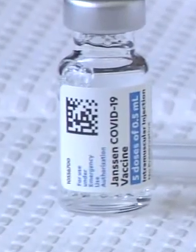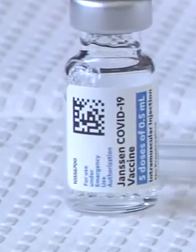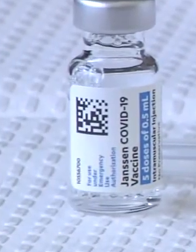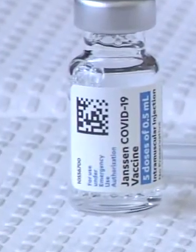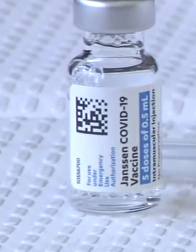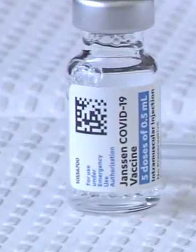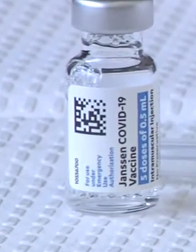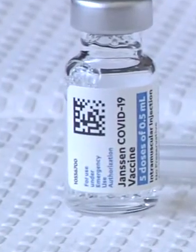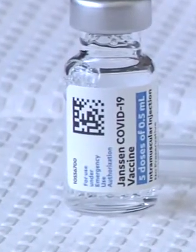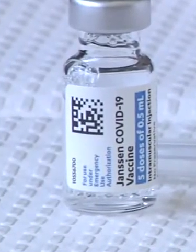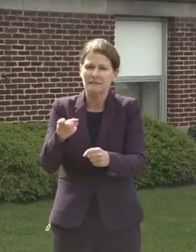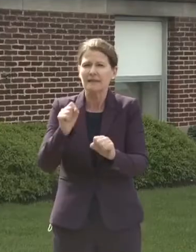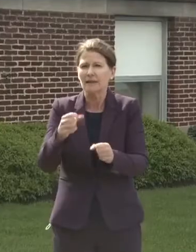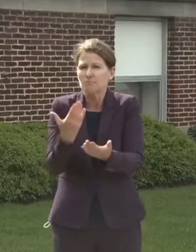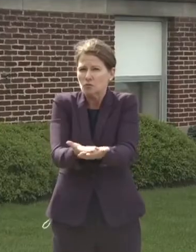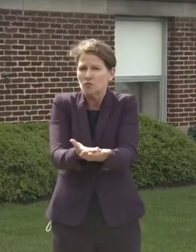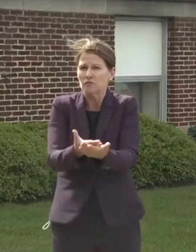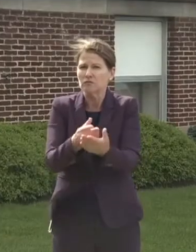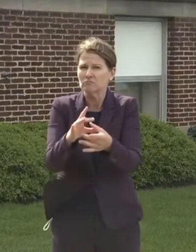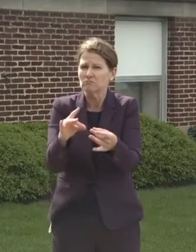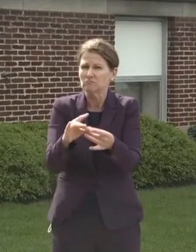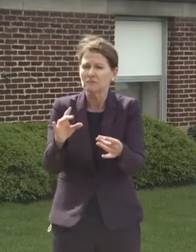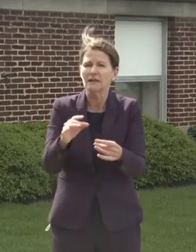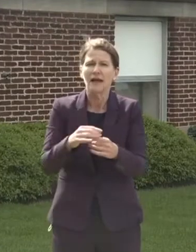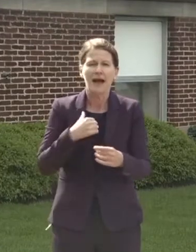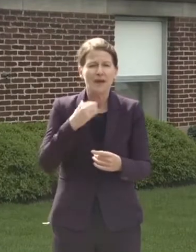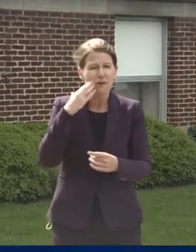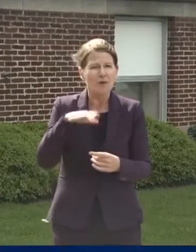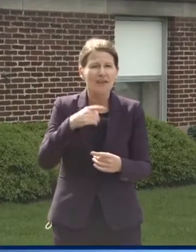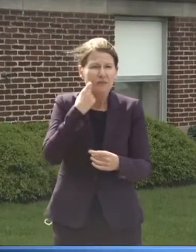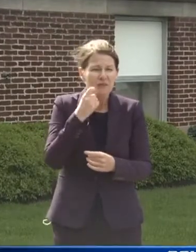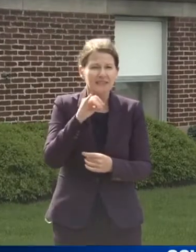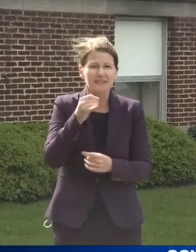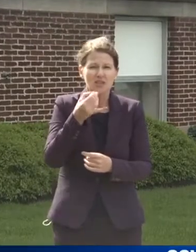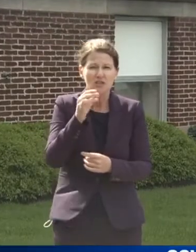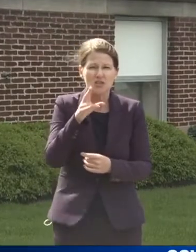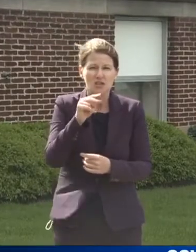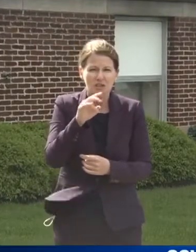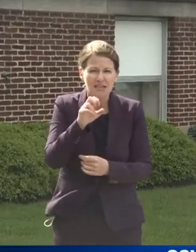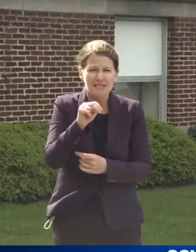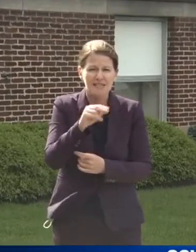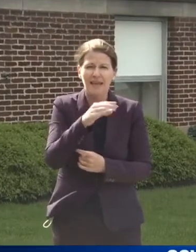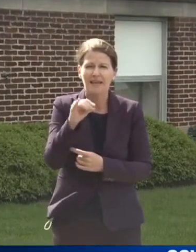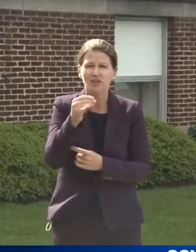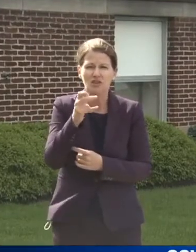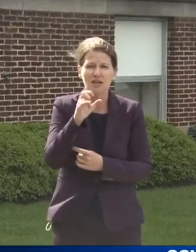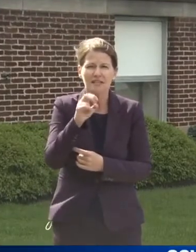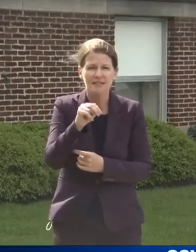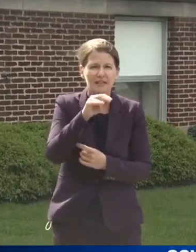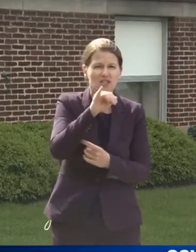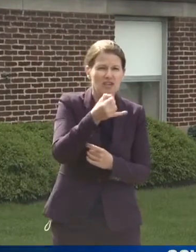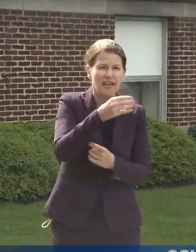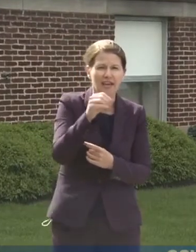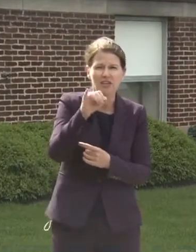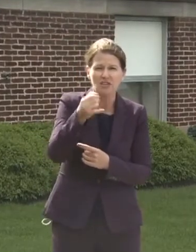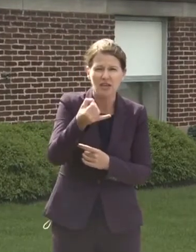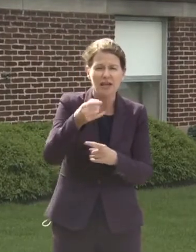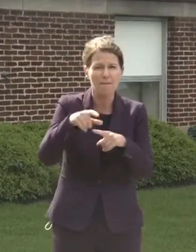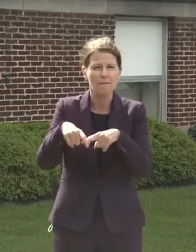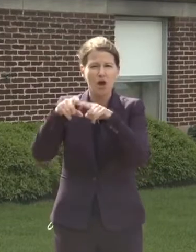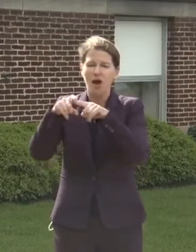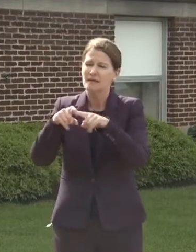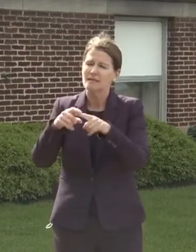to keep the public's trust. Now, I know the recent Johnson & Johnson pause has actually created some questions,